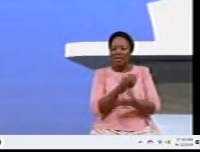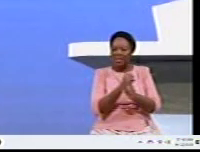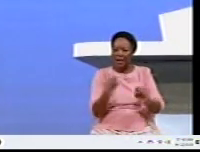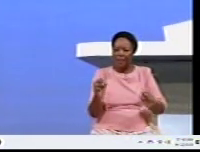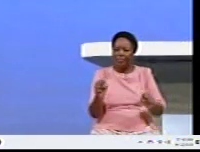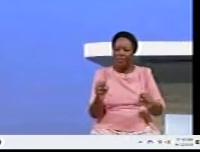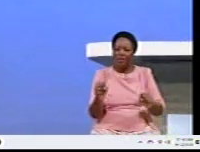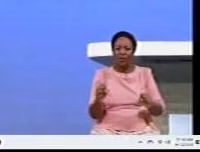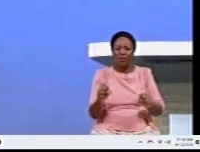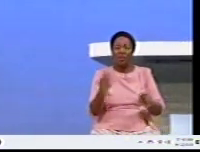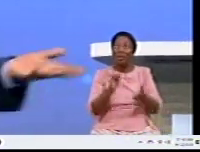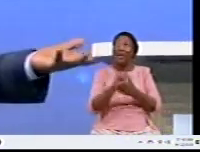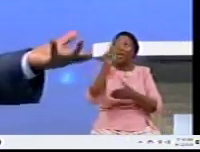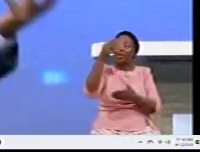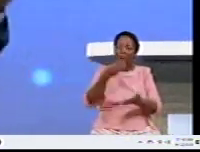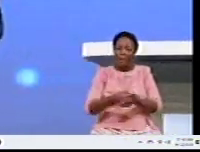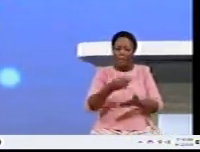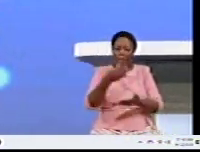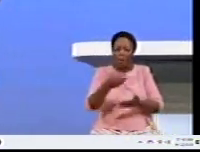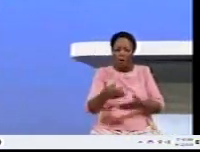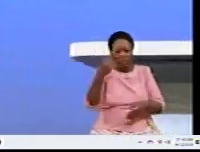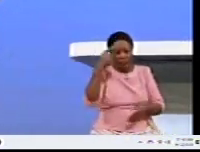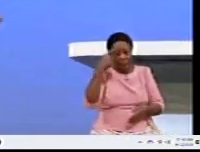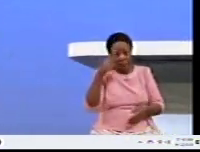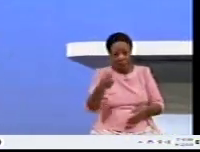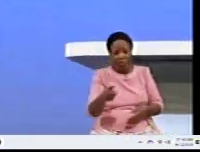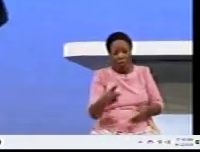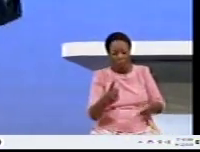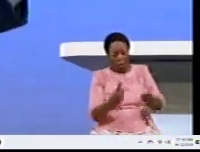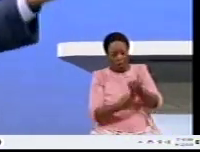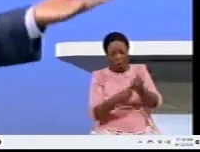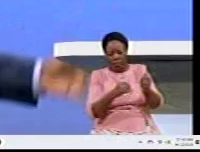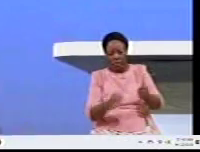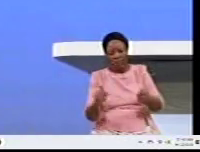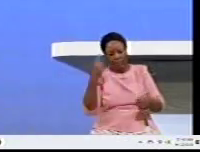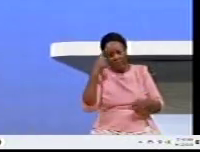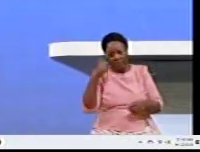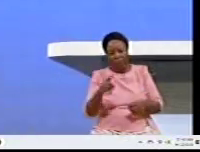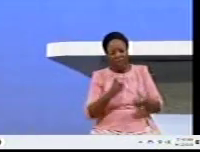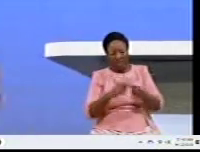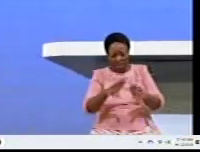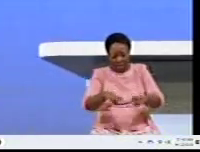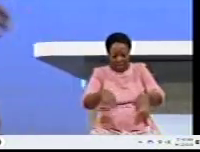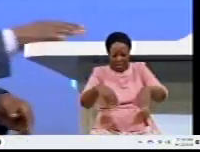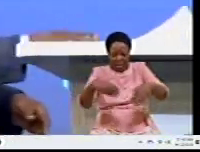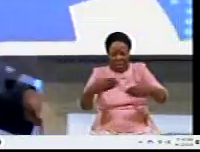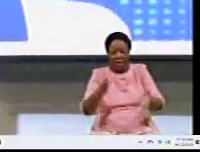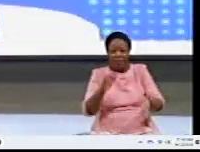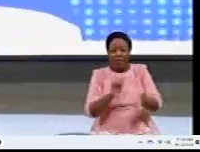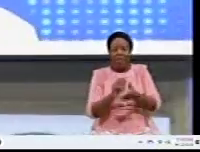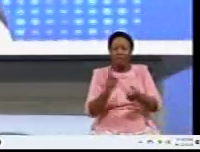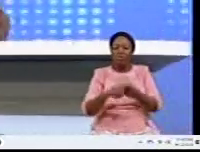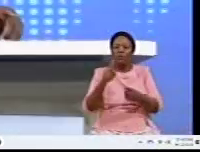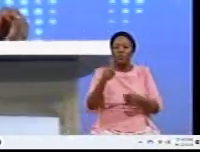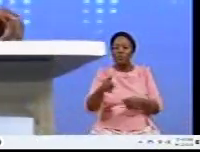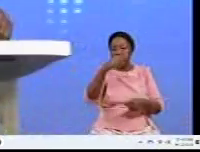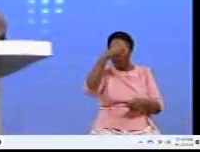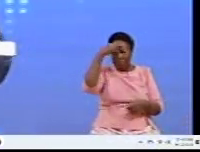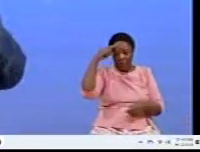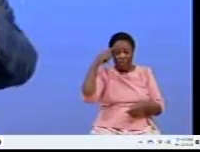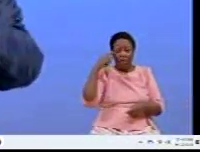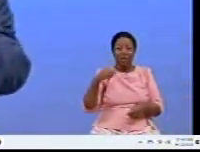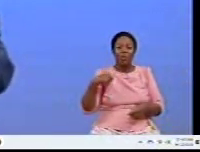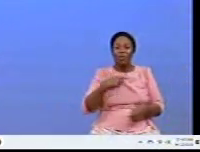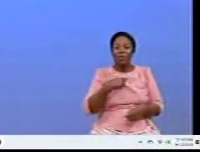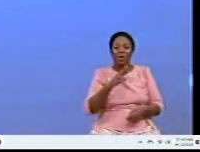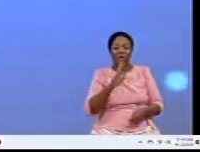he purchased for you, holding for you, he gives that to you, because we're told,